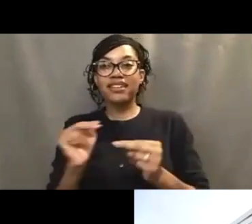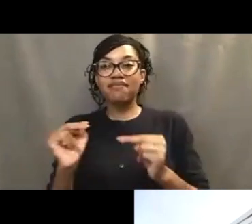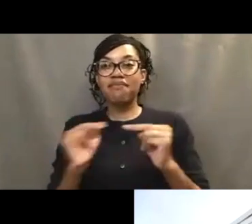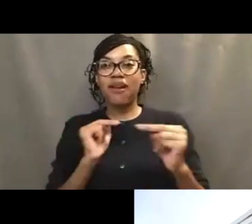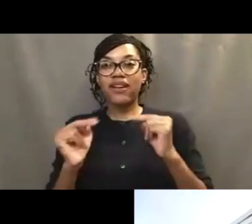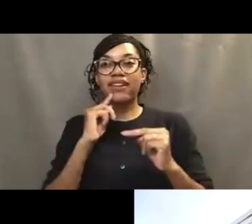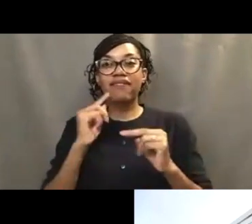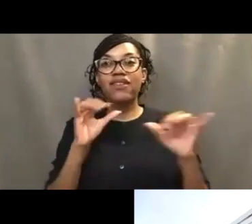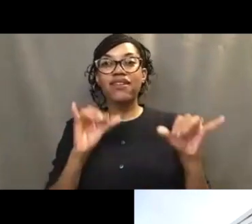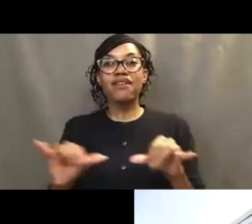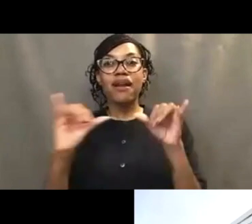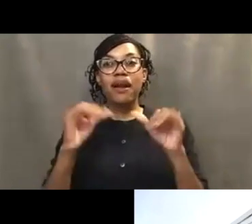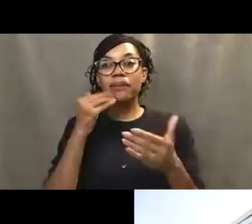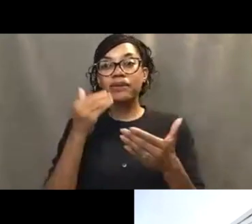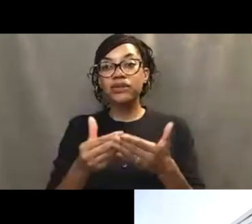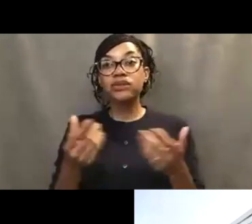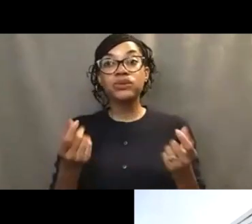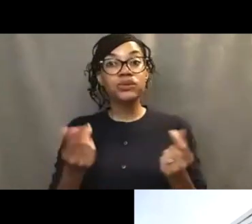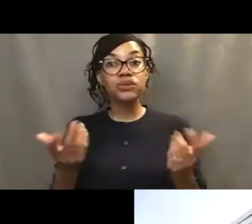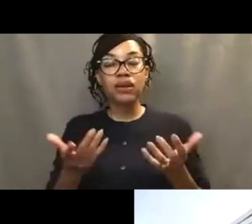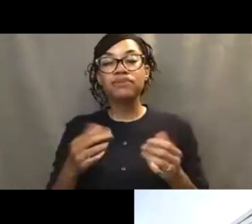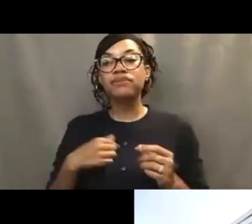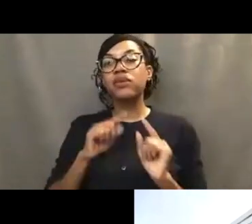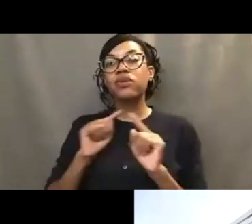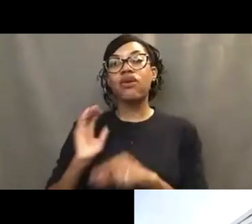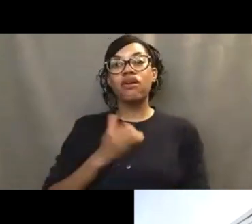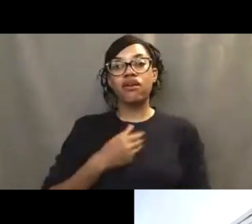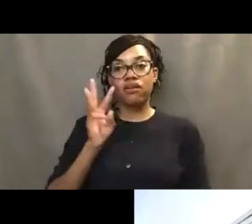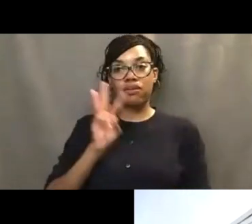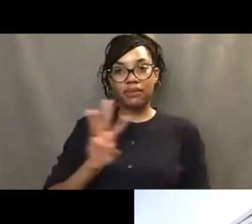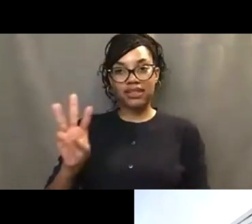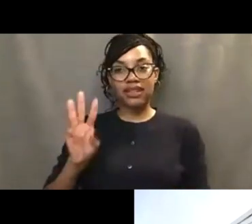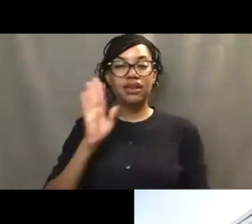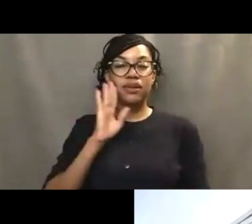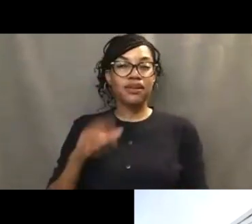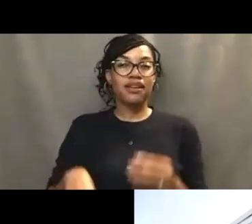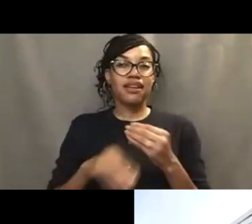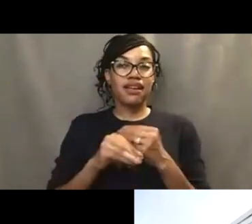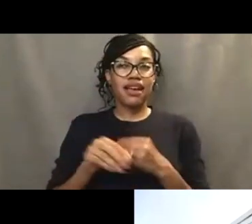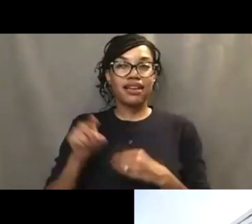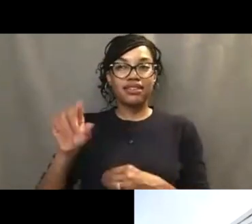our website. The link will be in the chat. It's